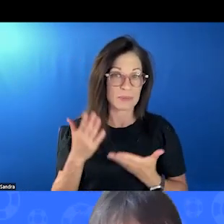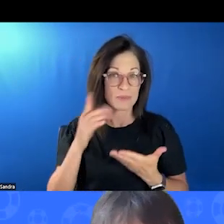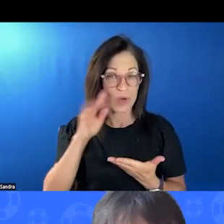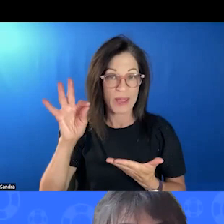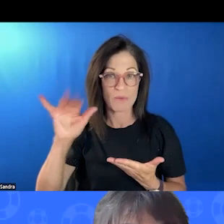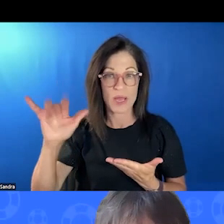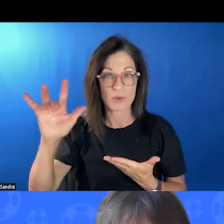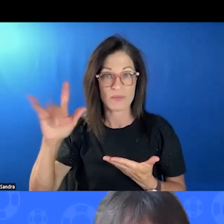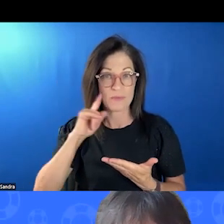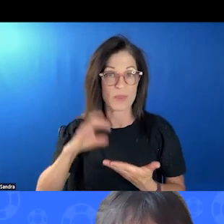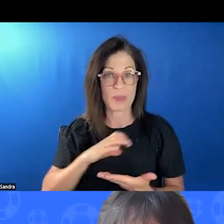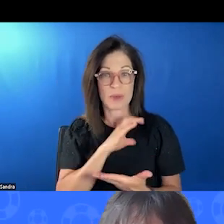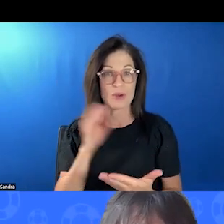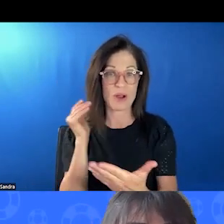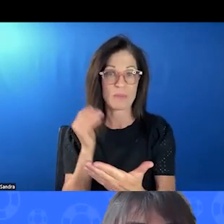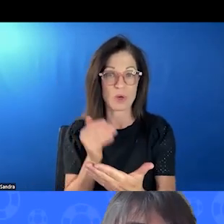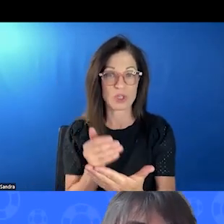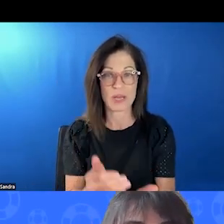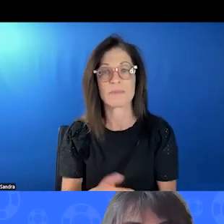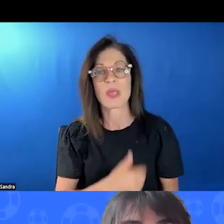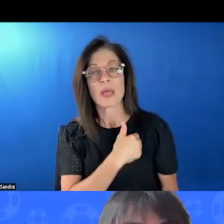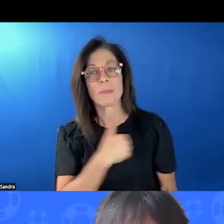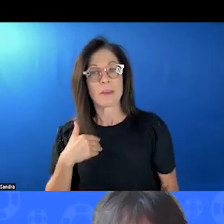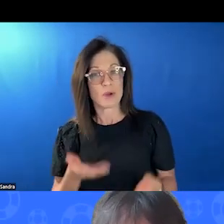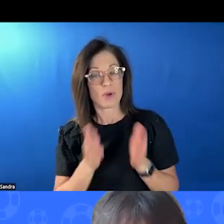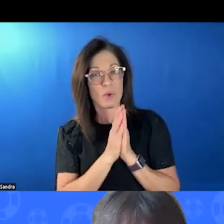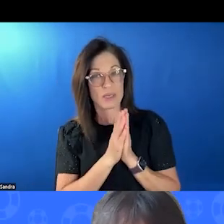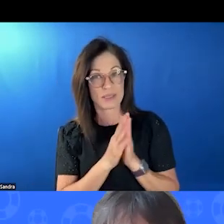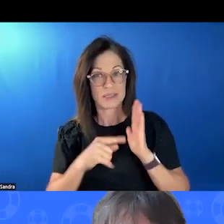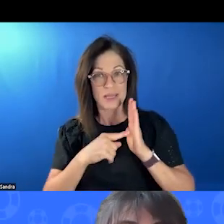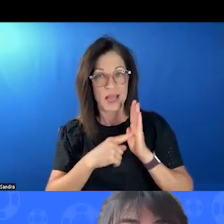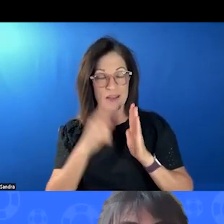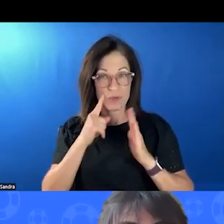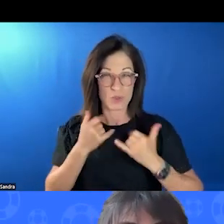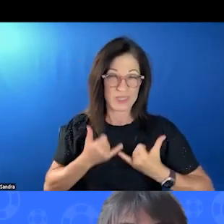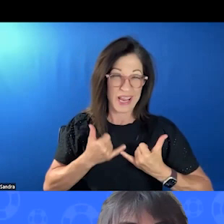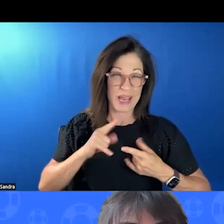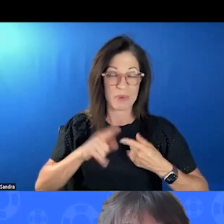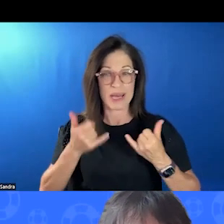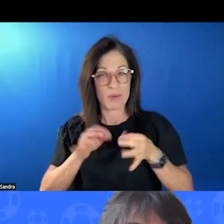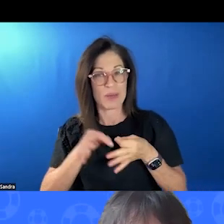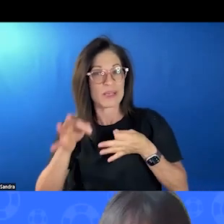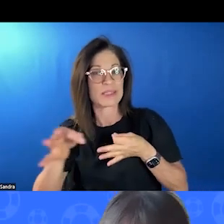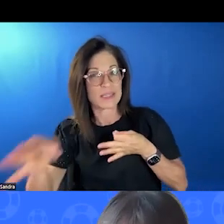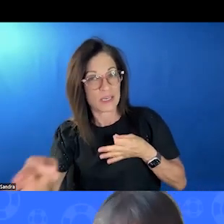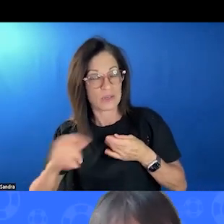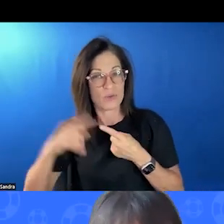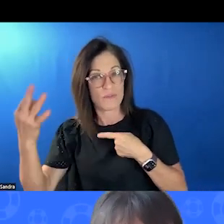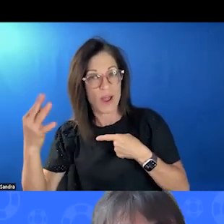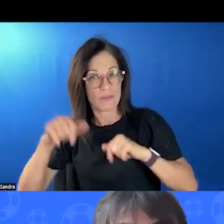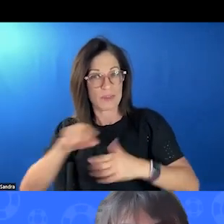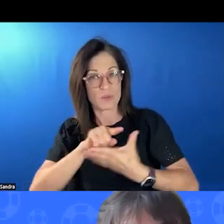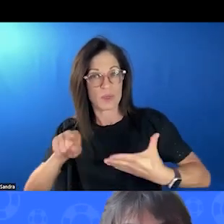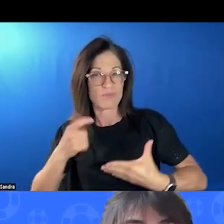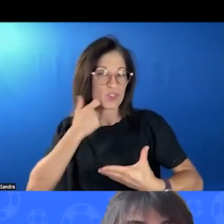to the committee are approaching, with member request deadline originally for today, but that has been extended to Friday this week, we've just